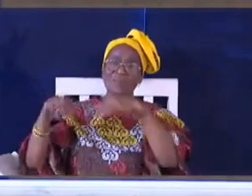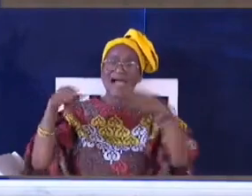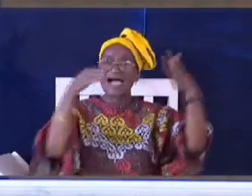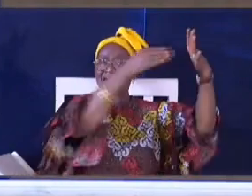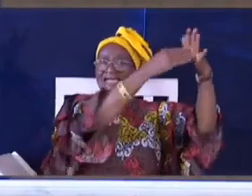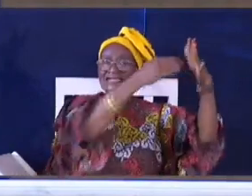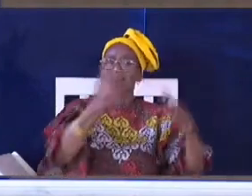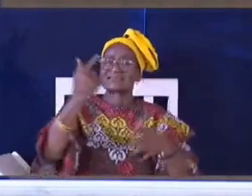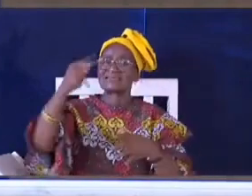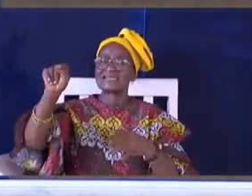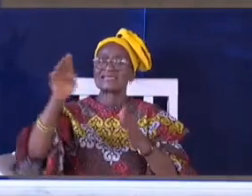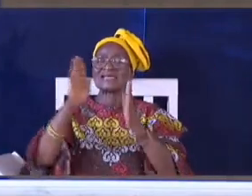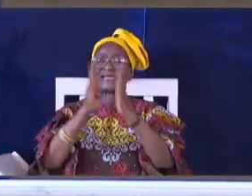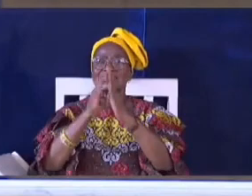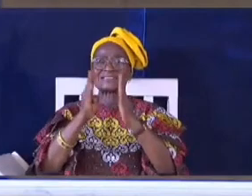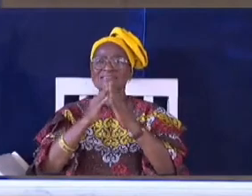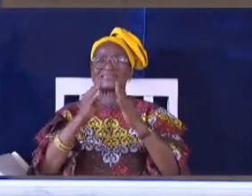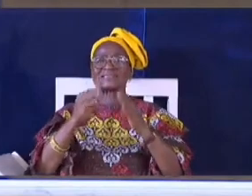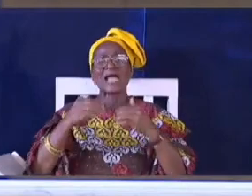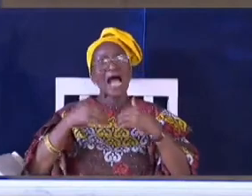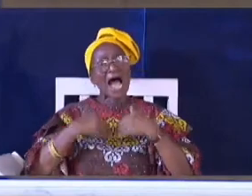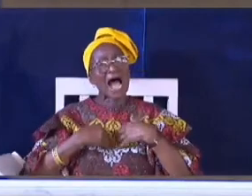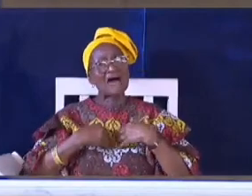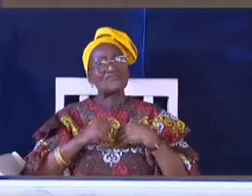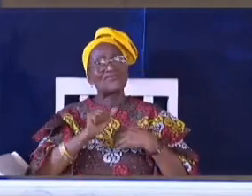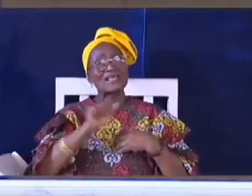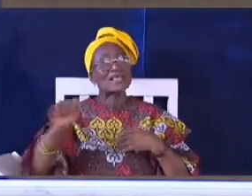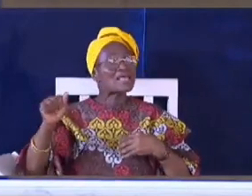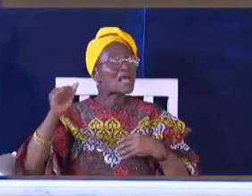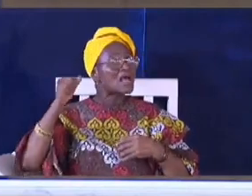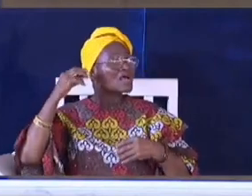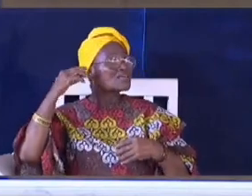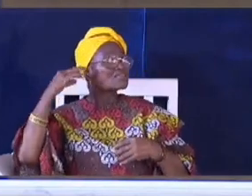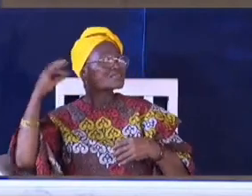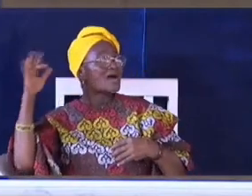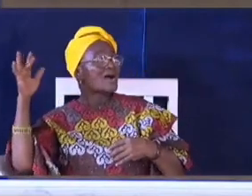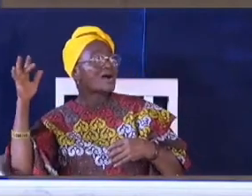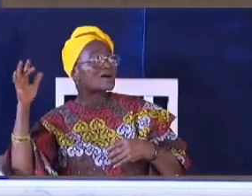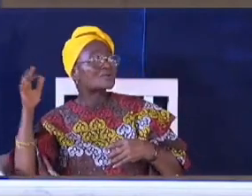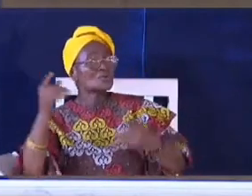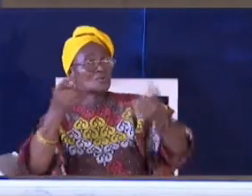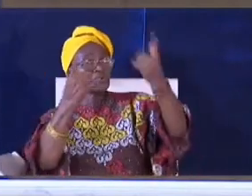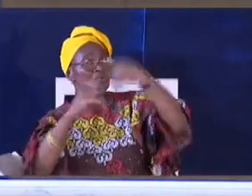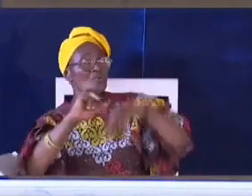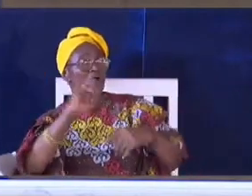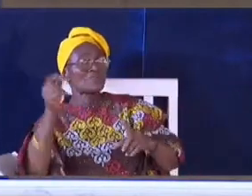city had a sound coming from heaven.